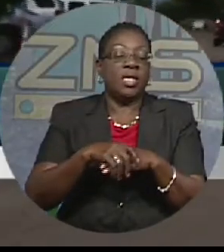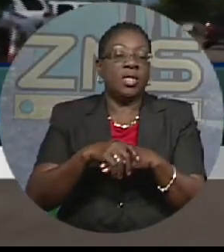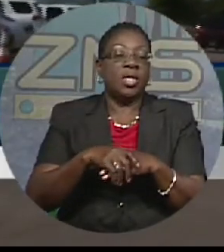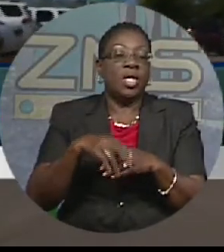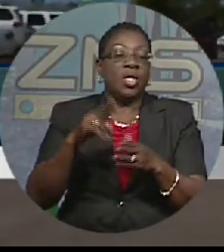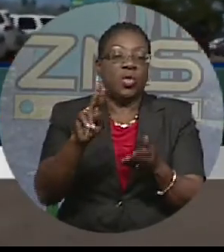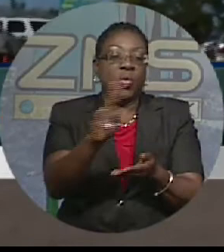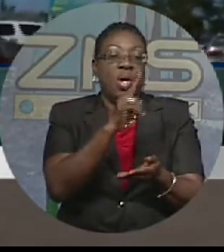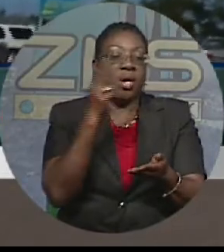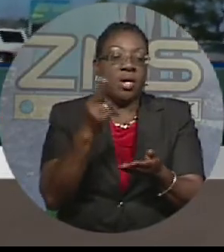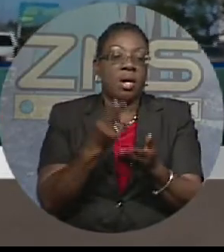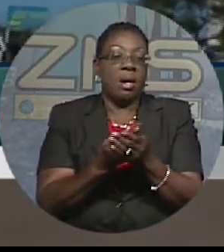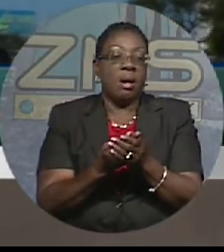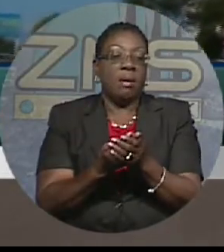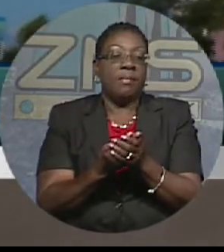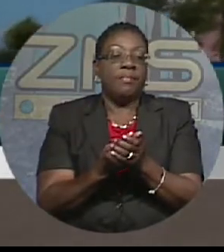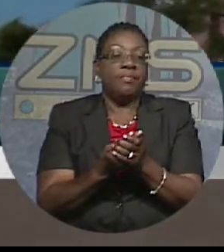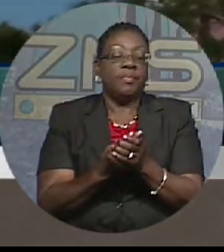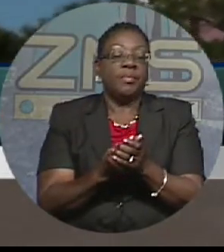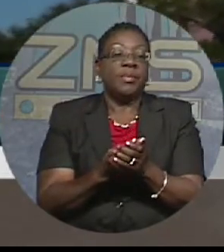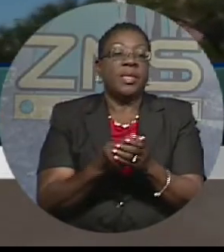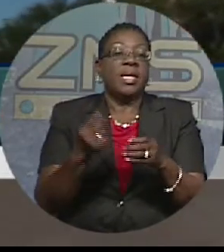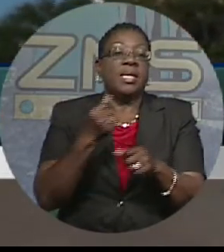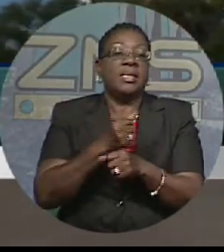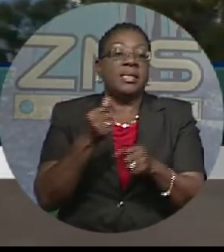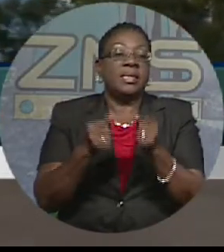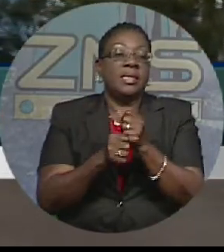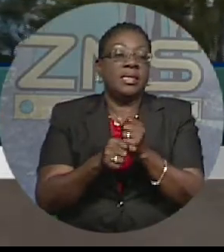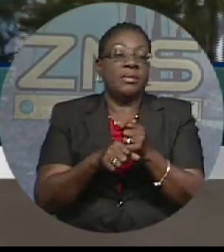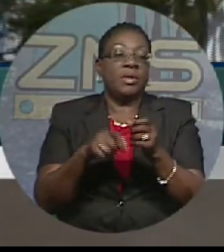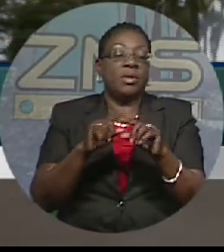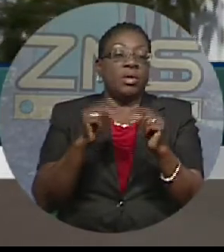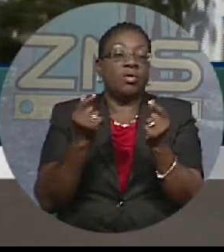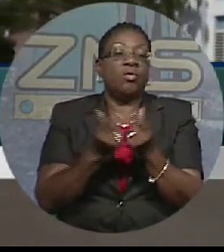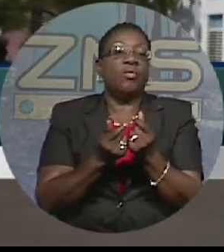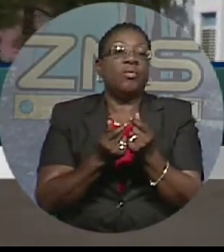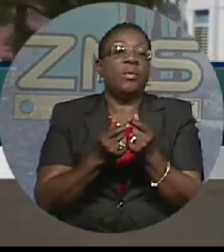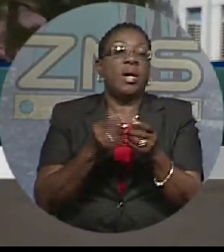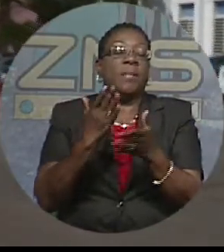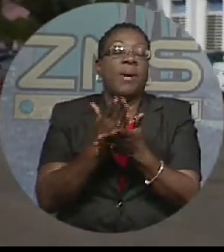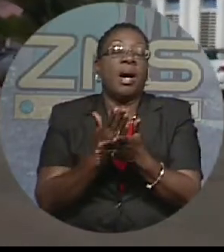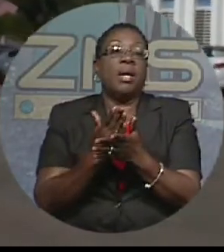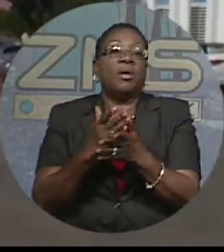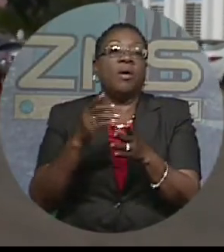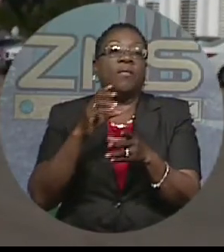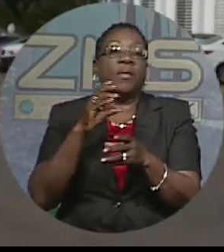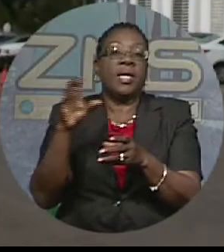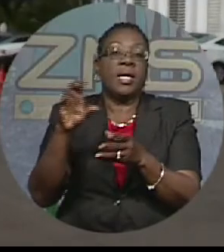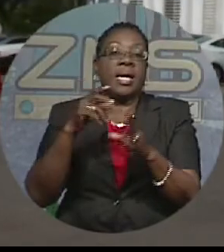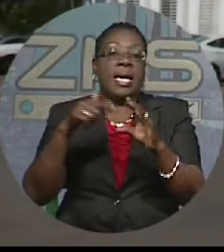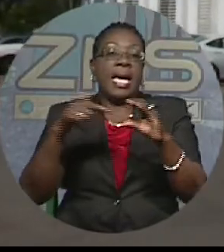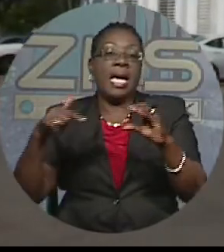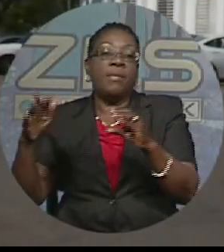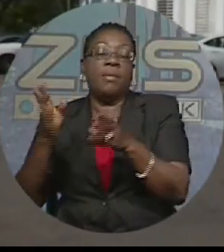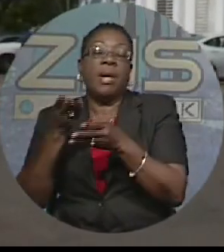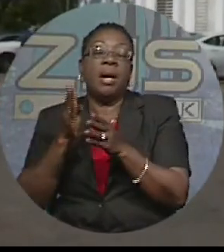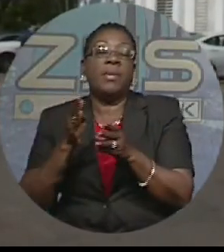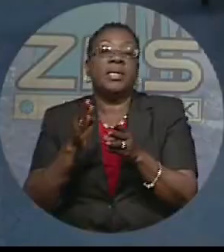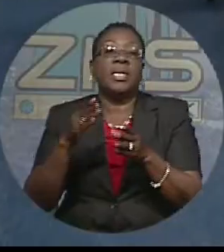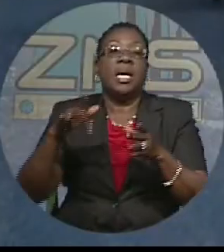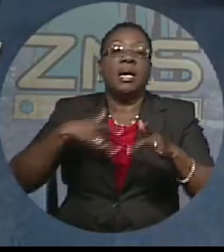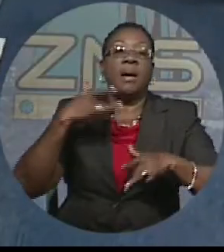BTC's uncompetitive behavior. Systems Resorts Group Limited, a subsidiary of Cable Bahamas, had filed a complaint against